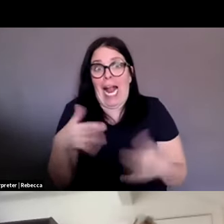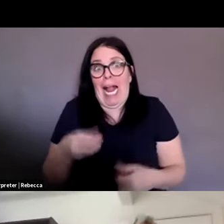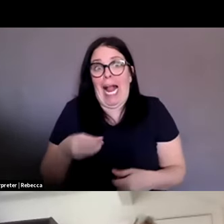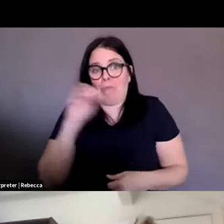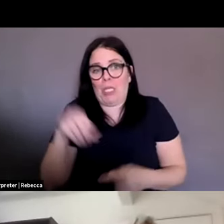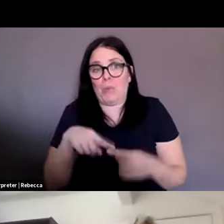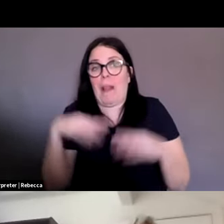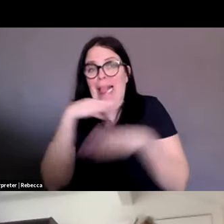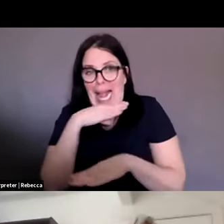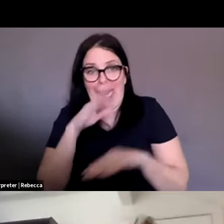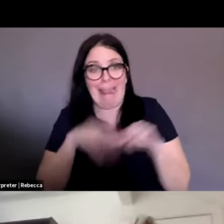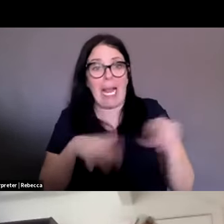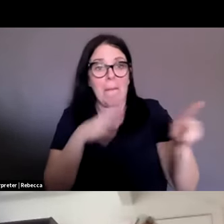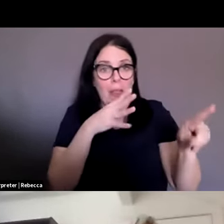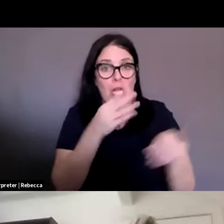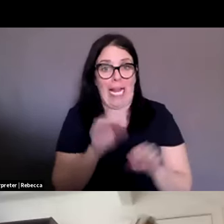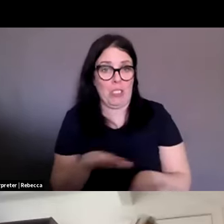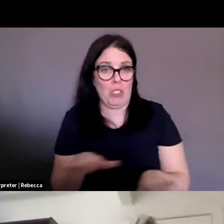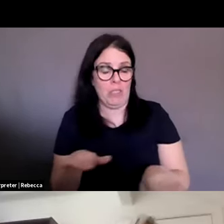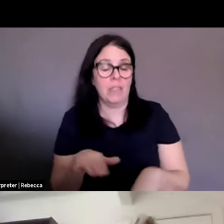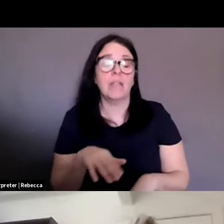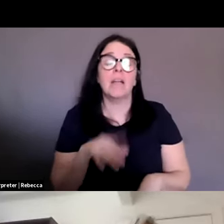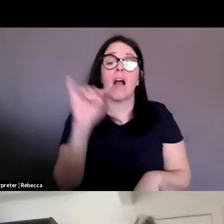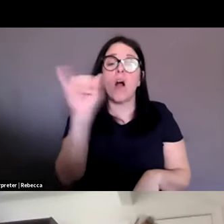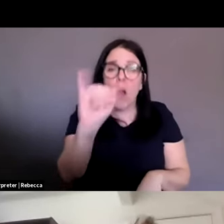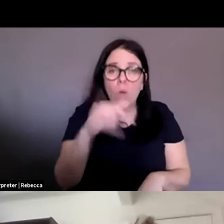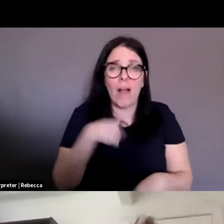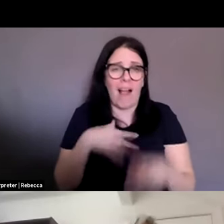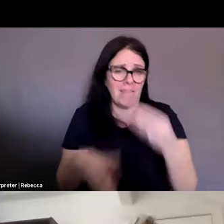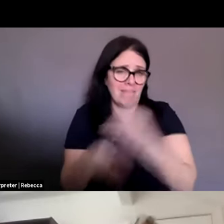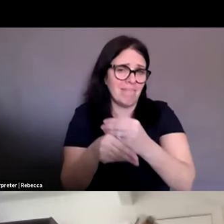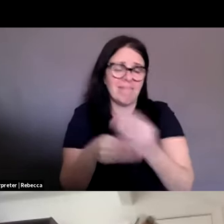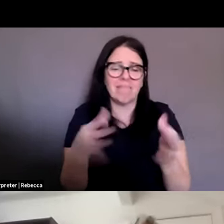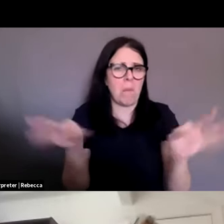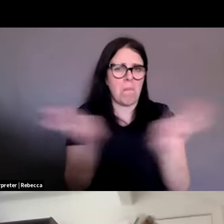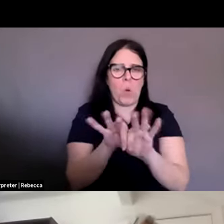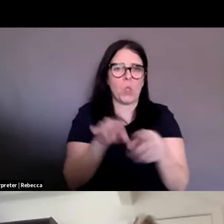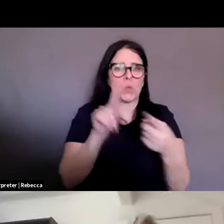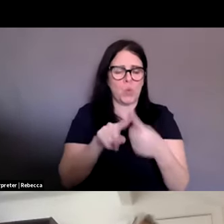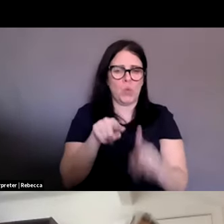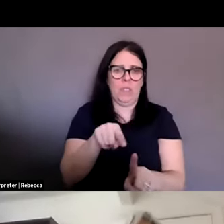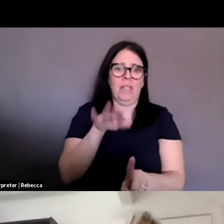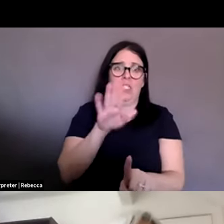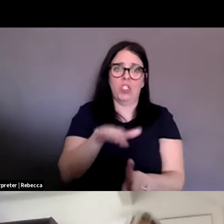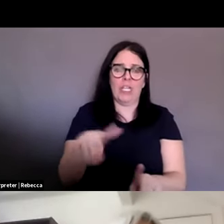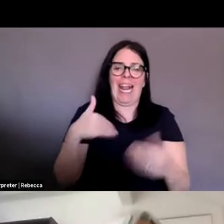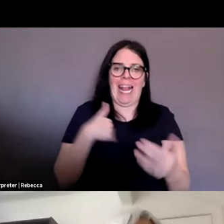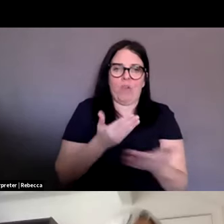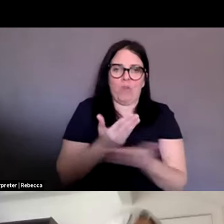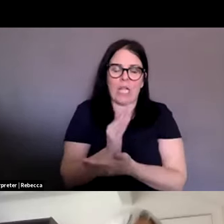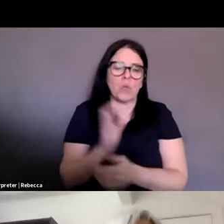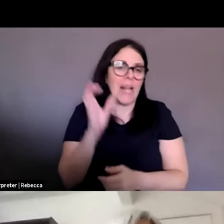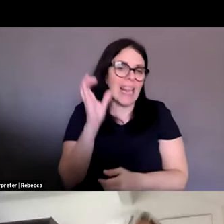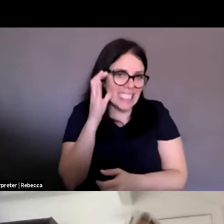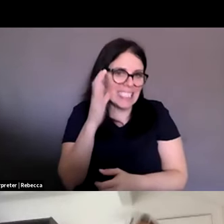would also add that actually children have the right to be listened to and to be protected. So I would argue that actually just